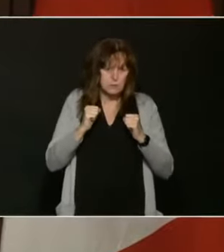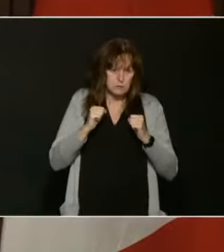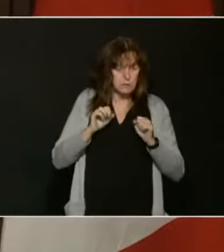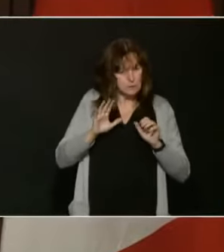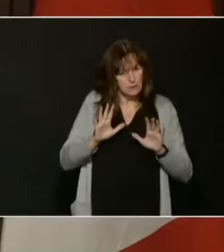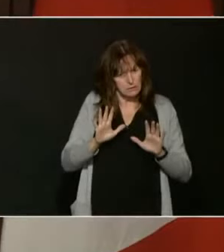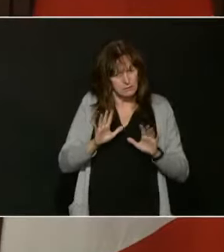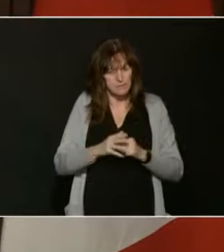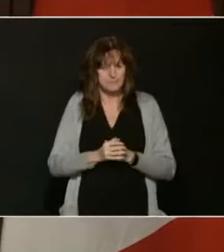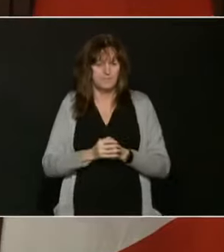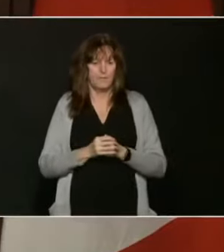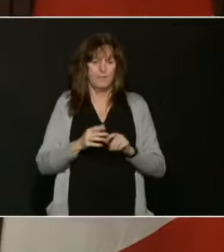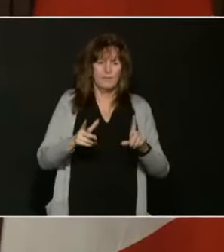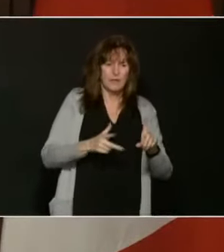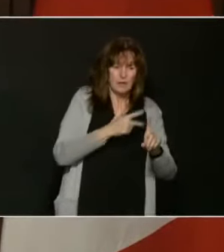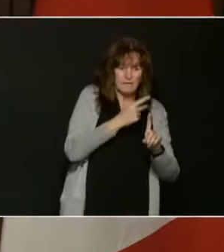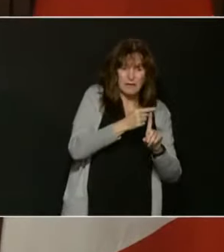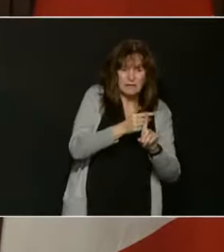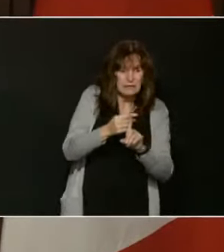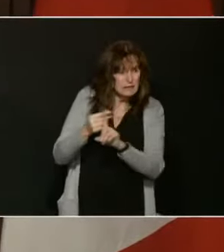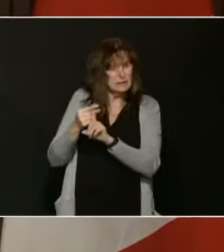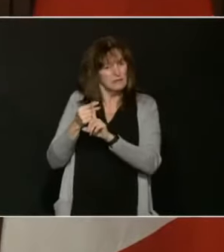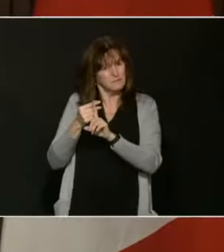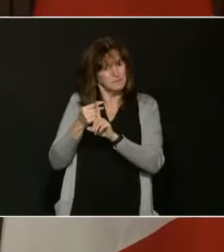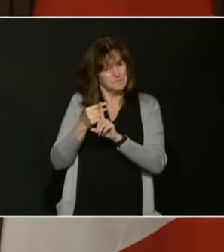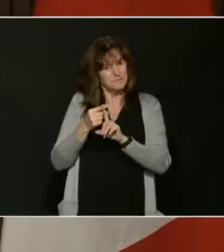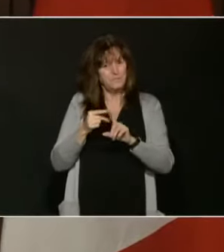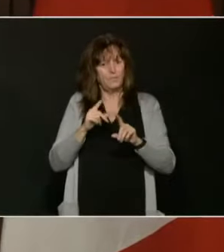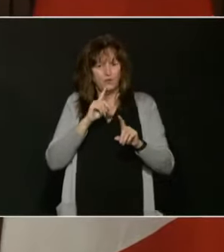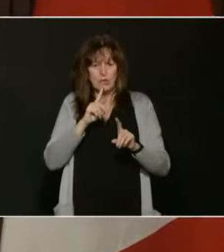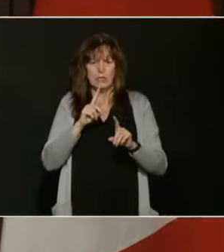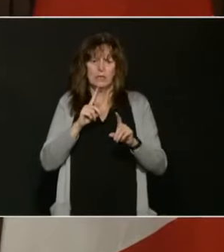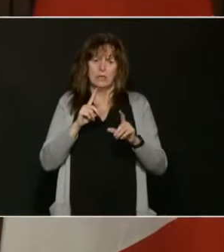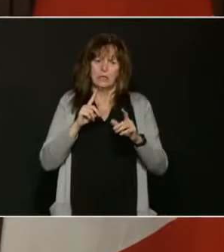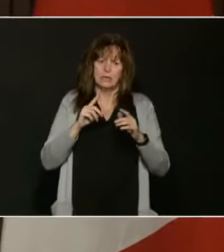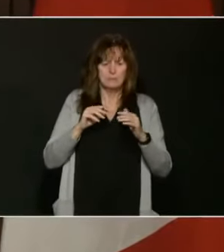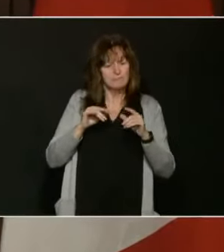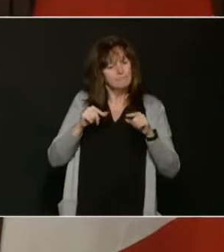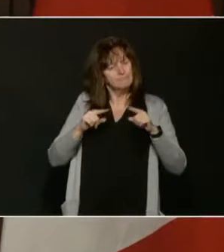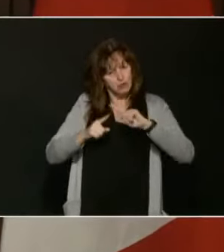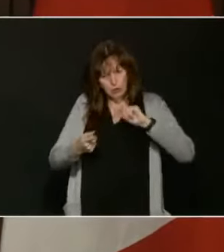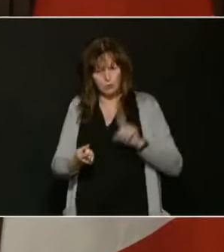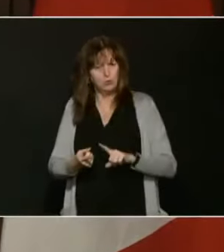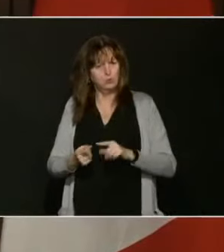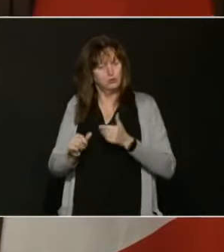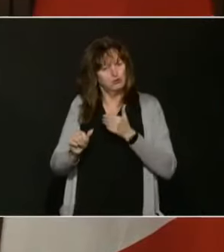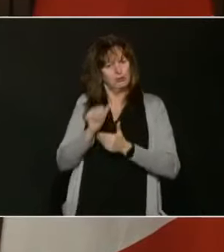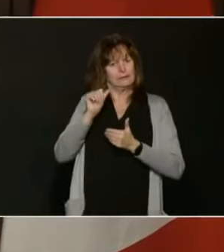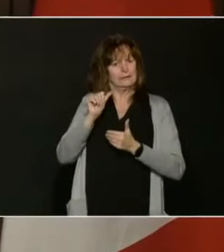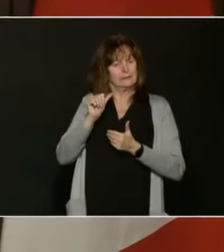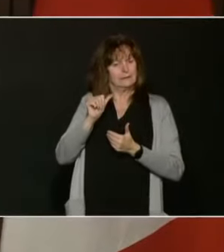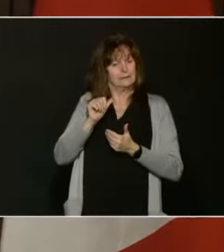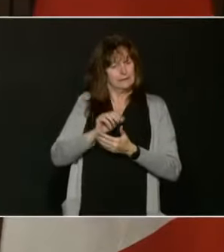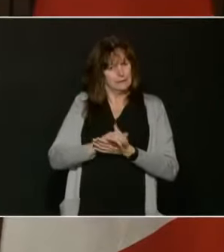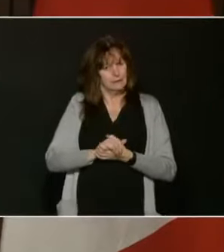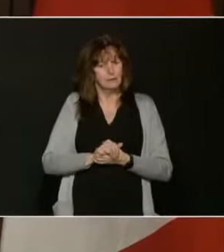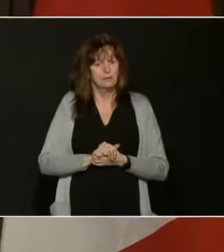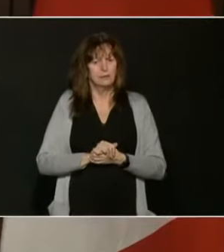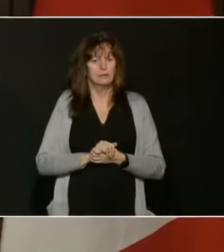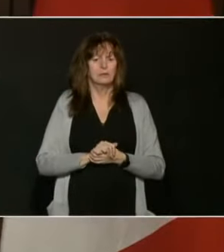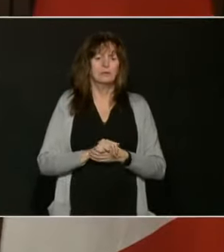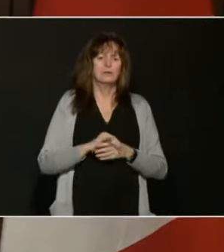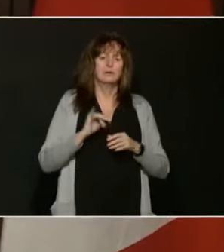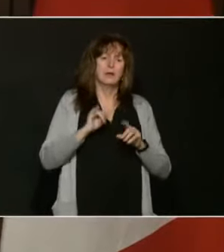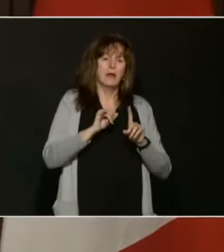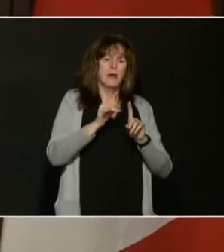more quickly and more safely. And the farther we can press down our cases, particularly among those most likely to get sick or to transmit